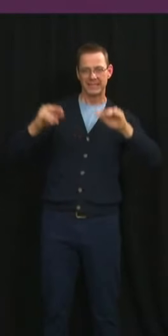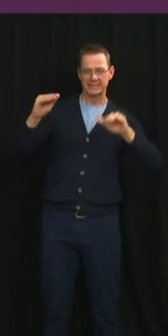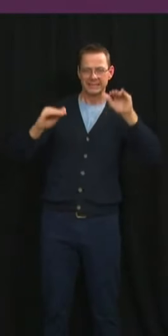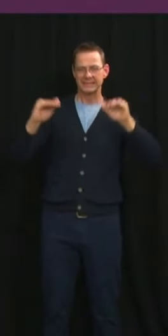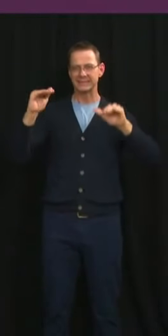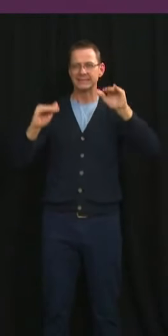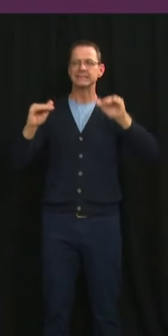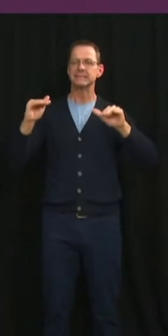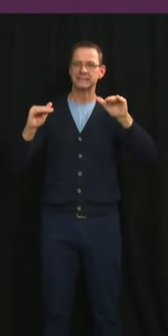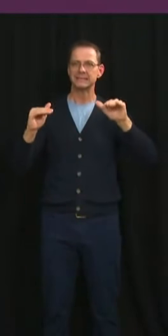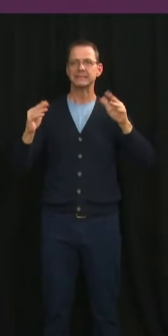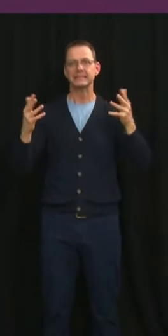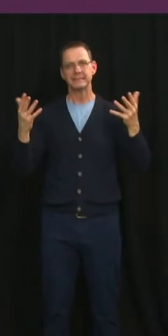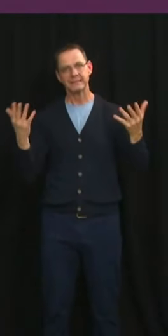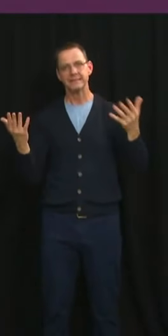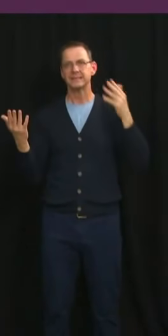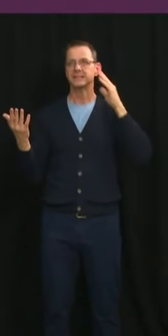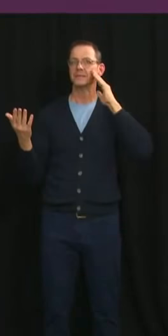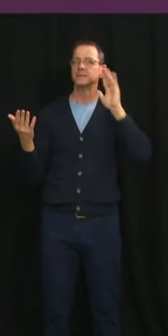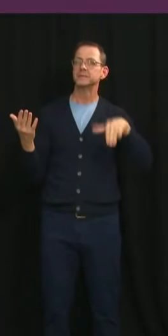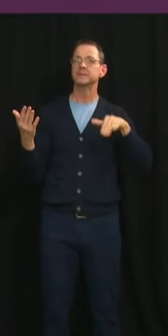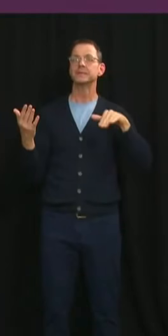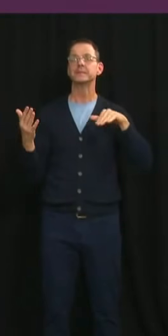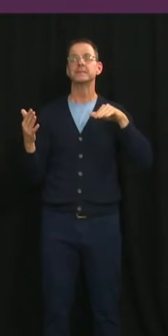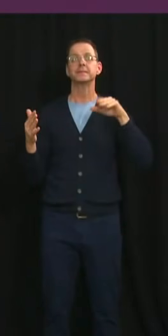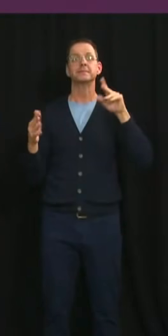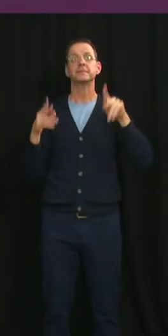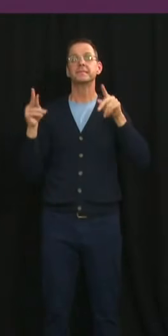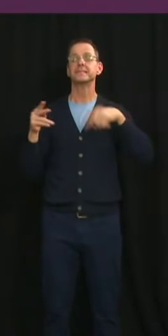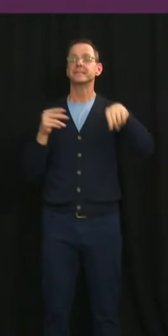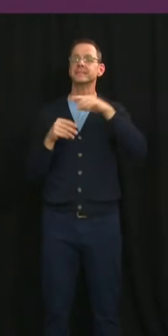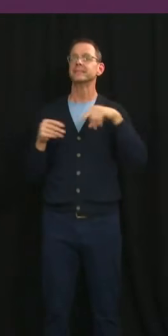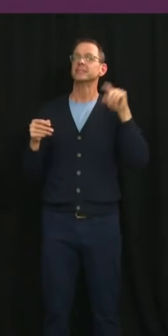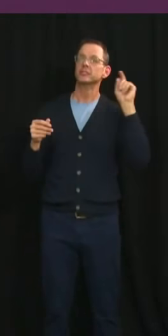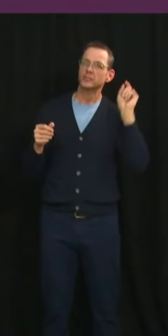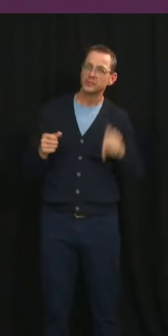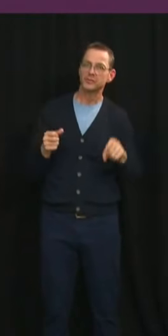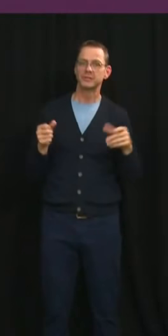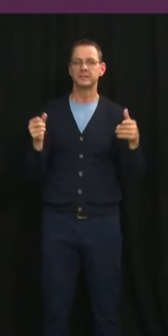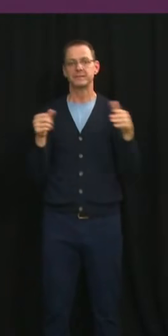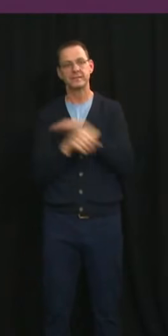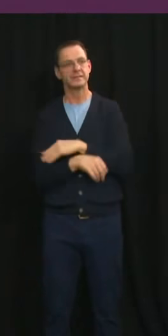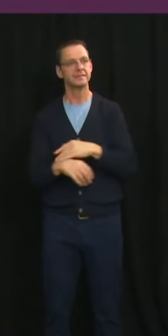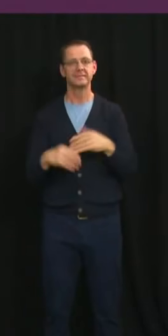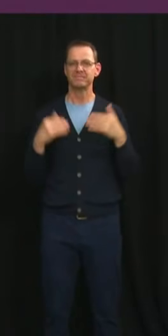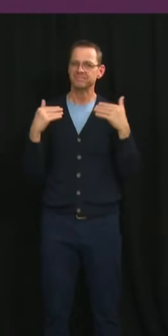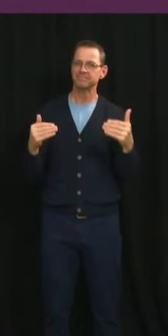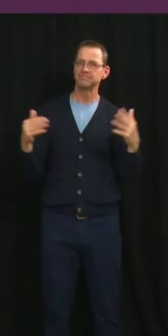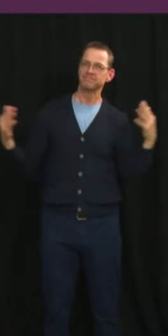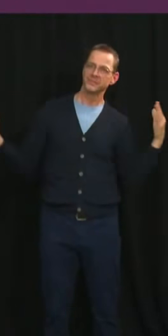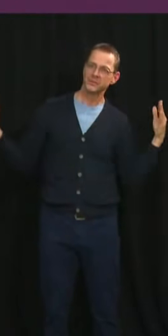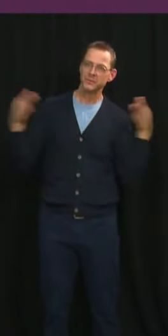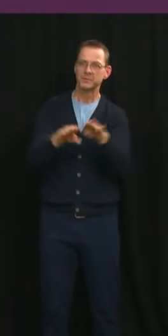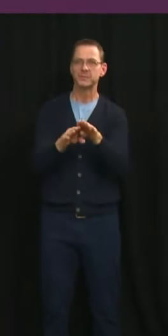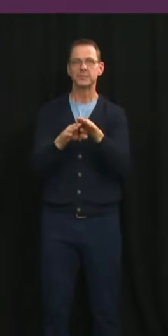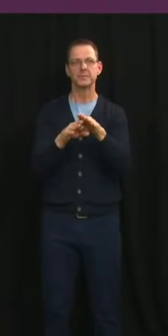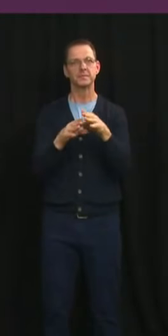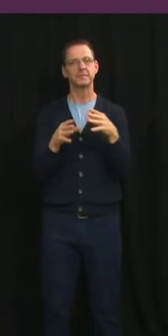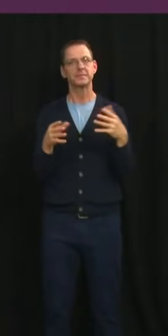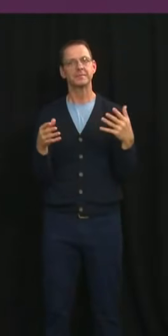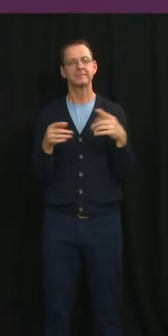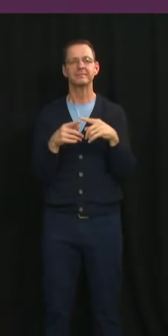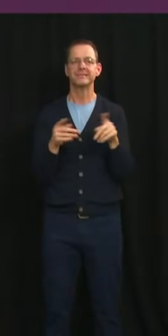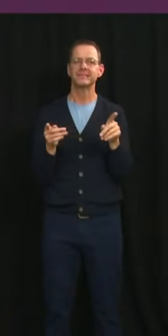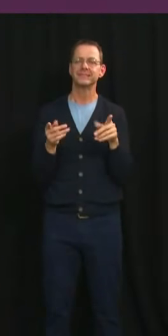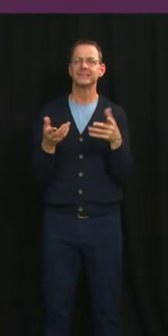into a hard lockdown, but we quite intentionally tied relaxation to hospital